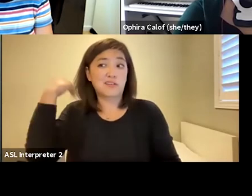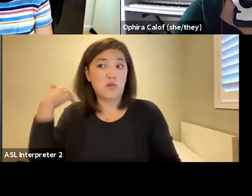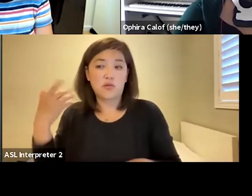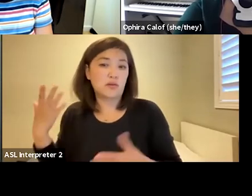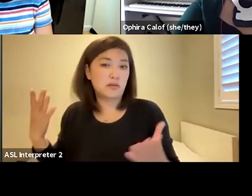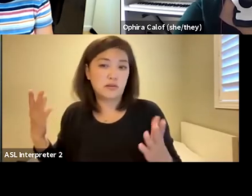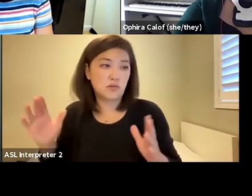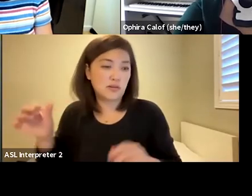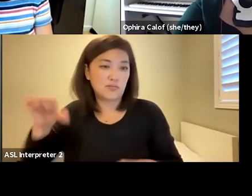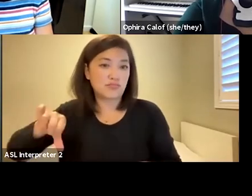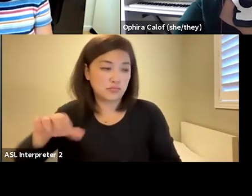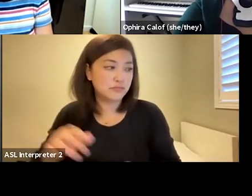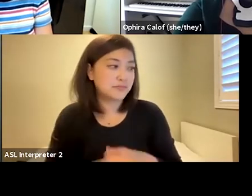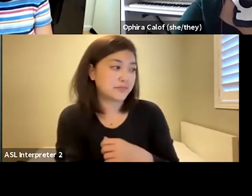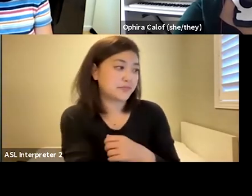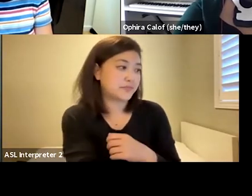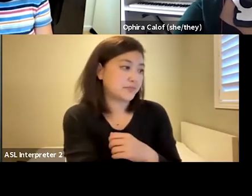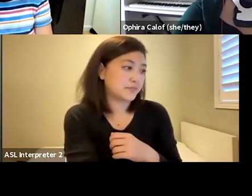So, yeah.